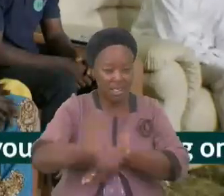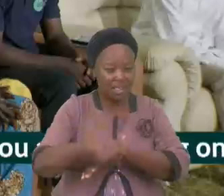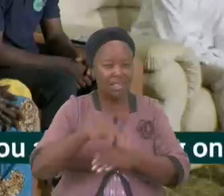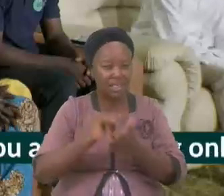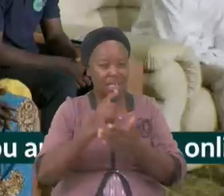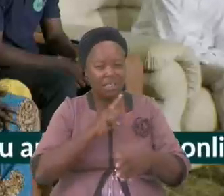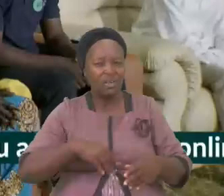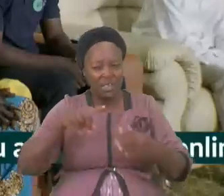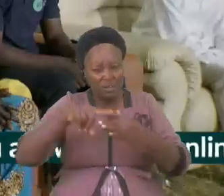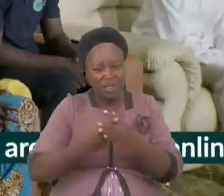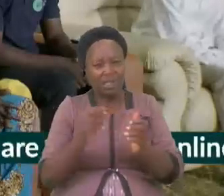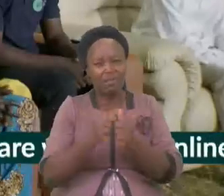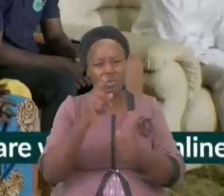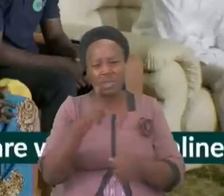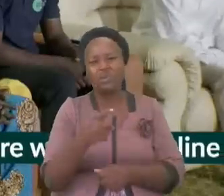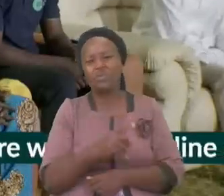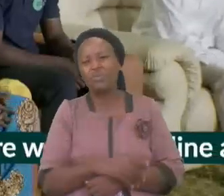The Lord is visiting you.